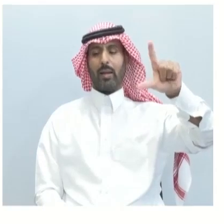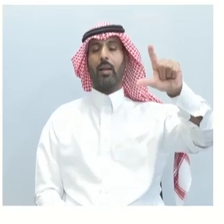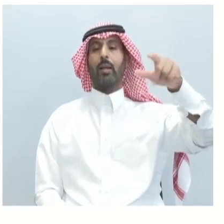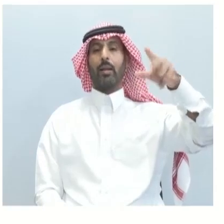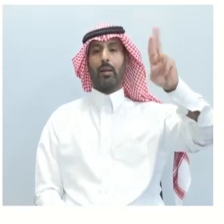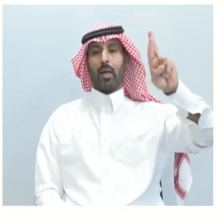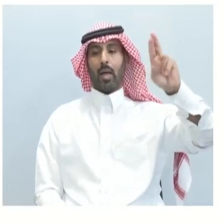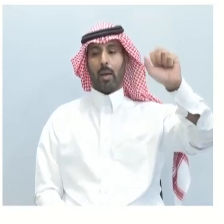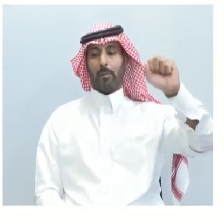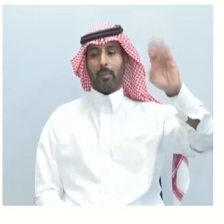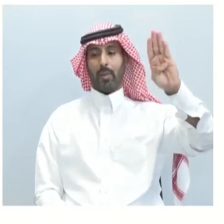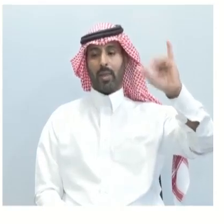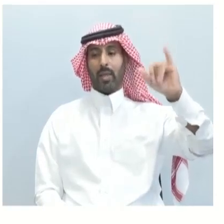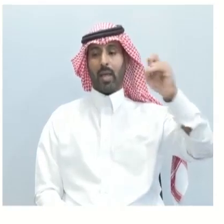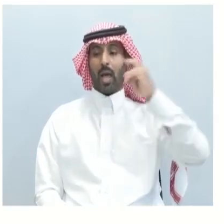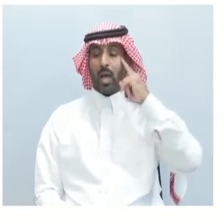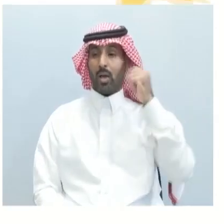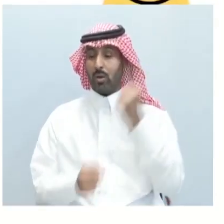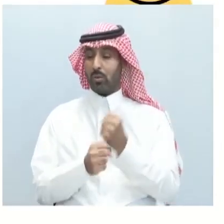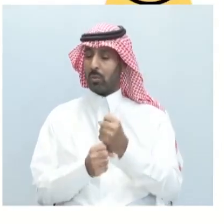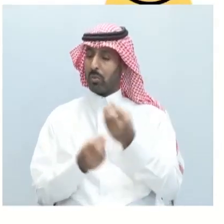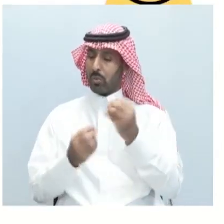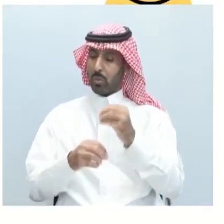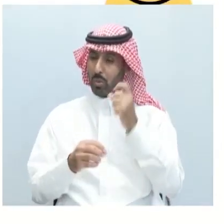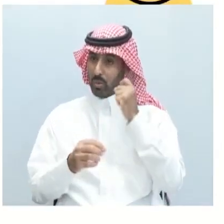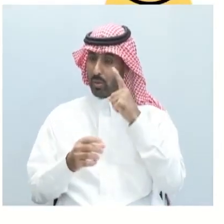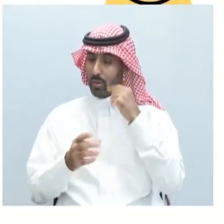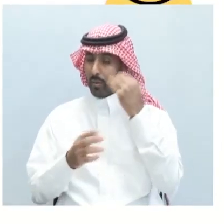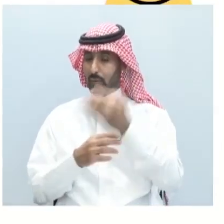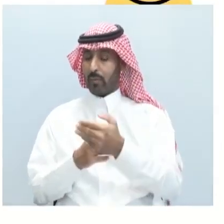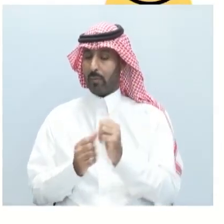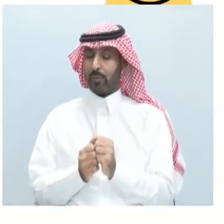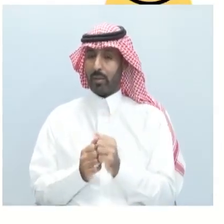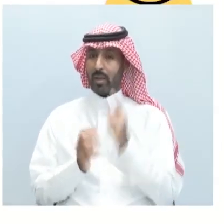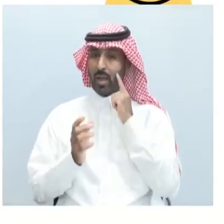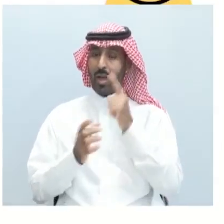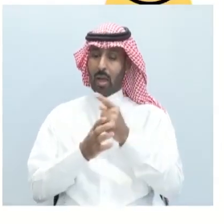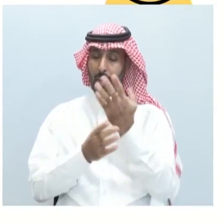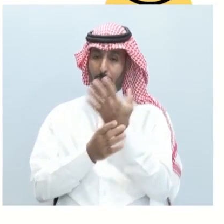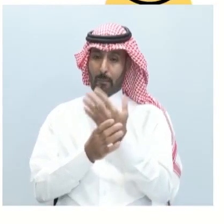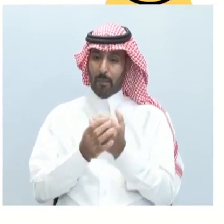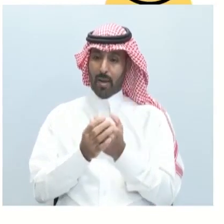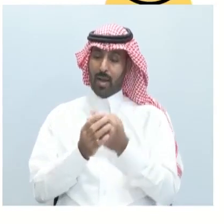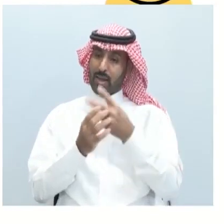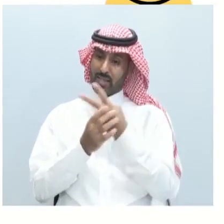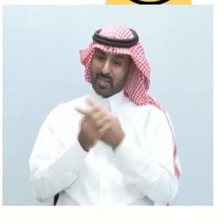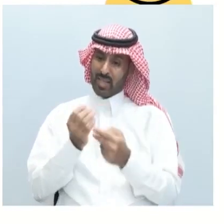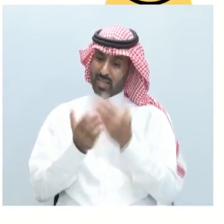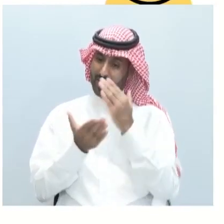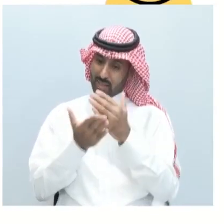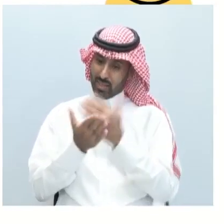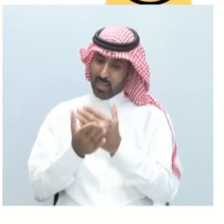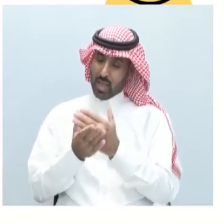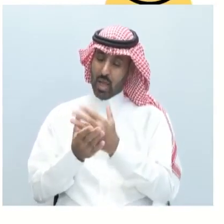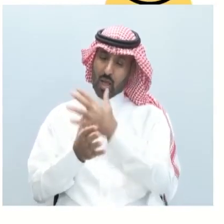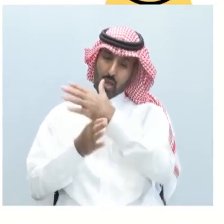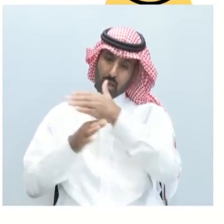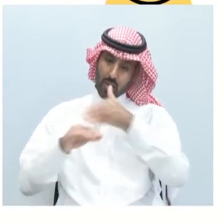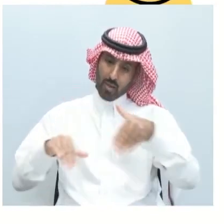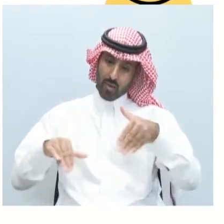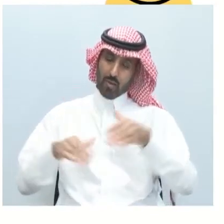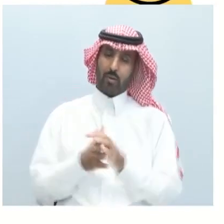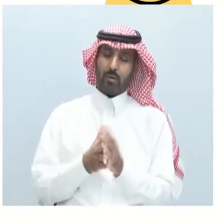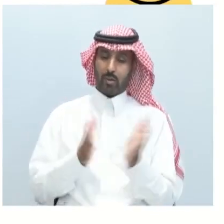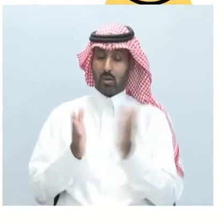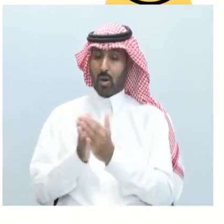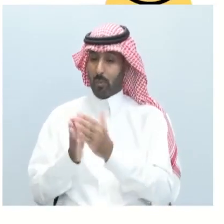achievements. We are going to talk about some of his achievements in the listening lesson. So you are